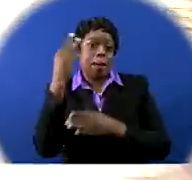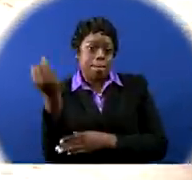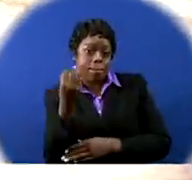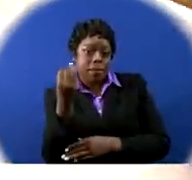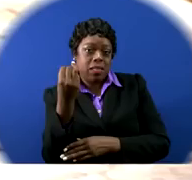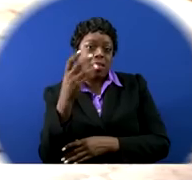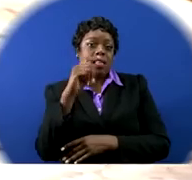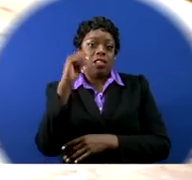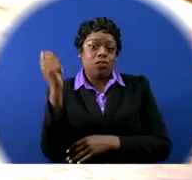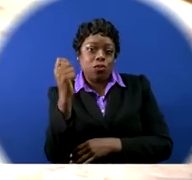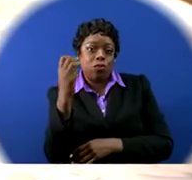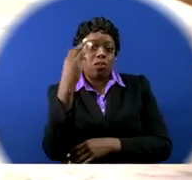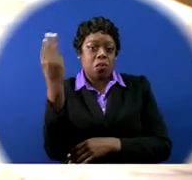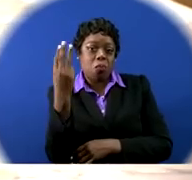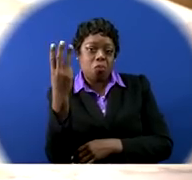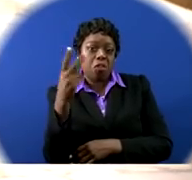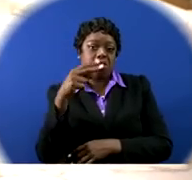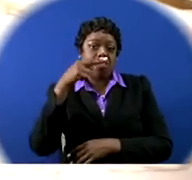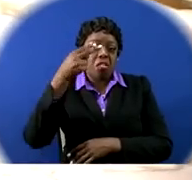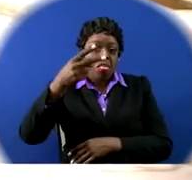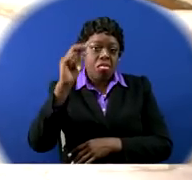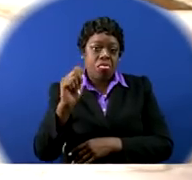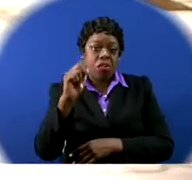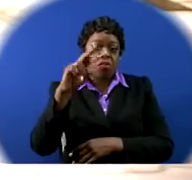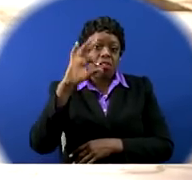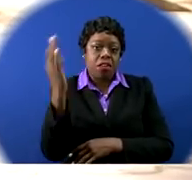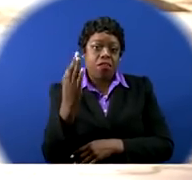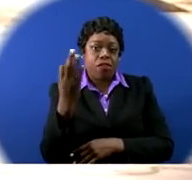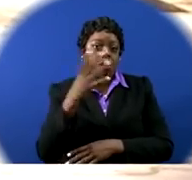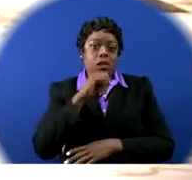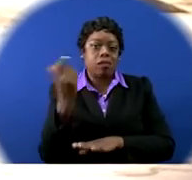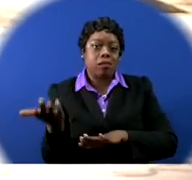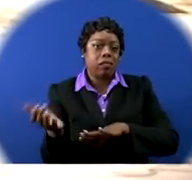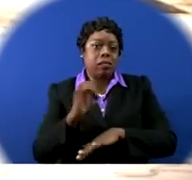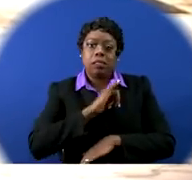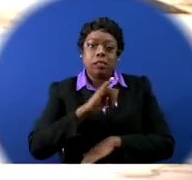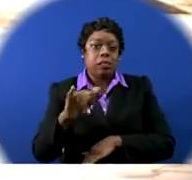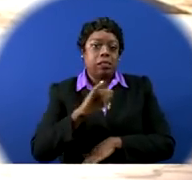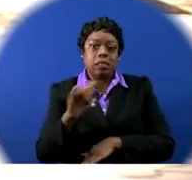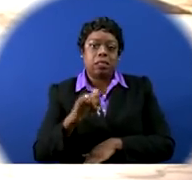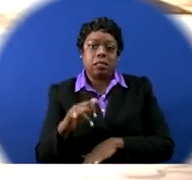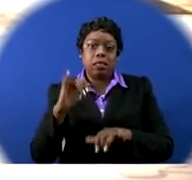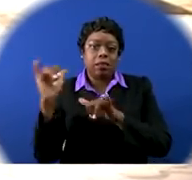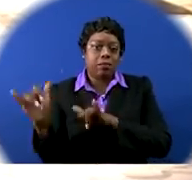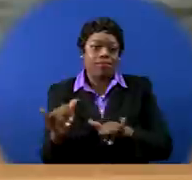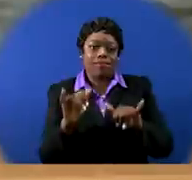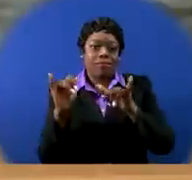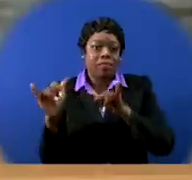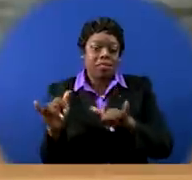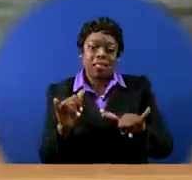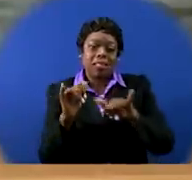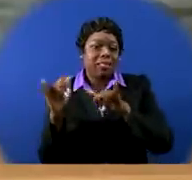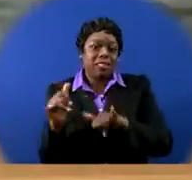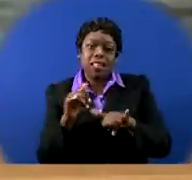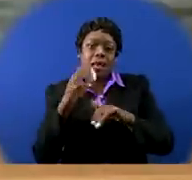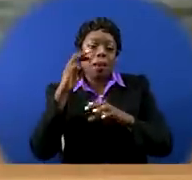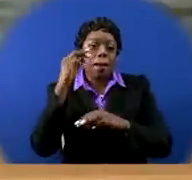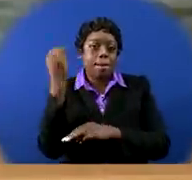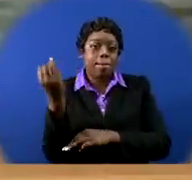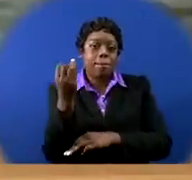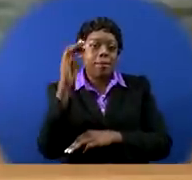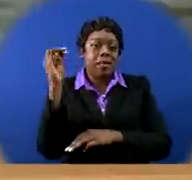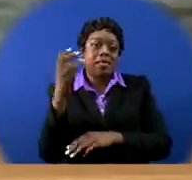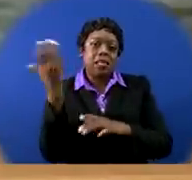he's going to die. But his death will not be like any other death. We've been lamenting that Monday, all those 6 people died in